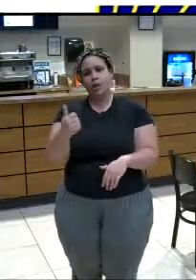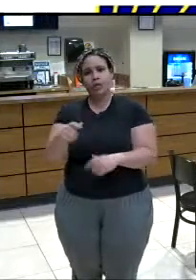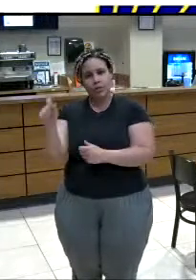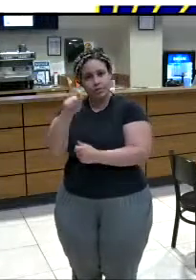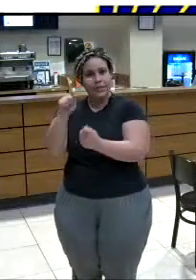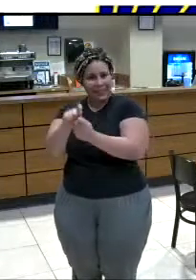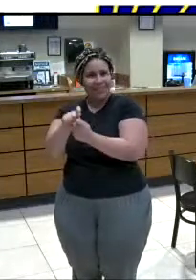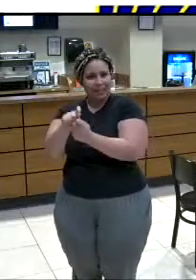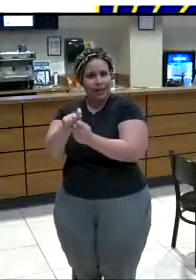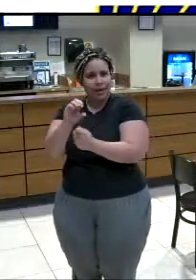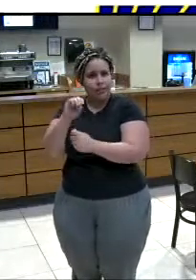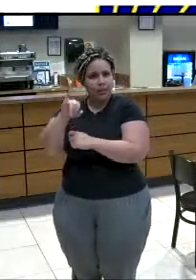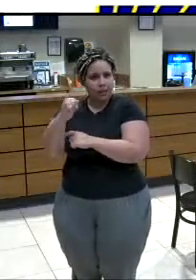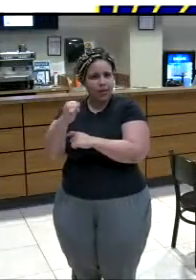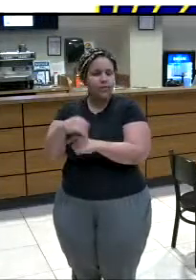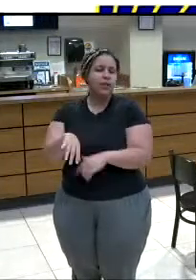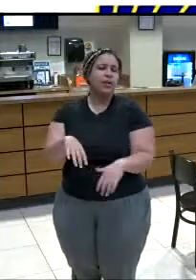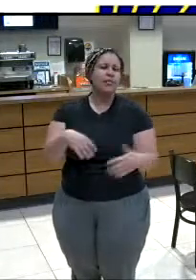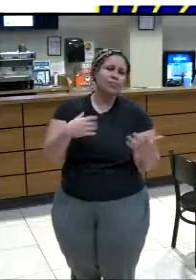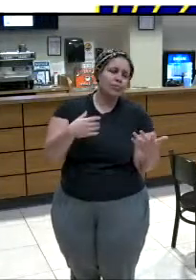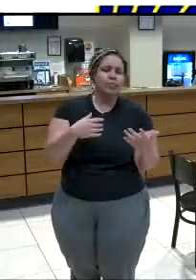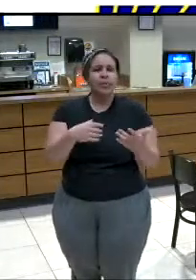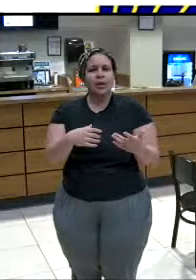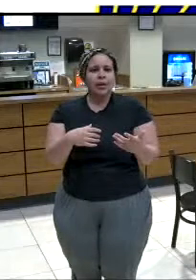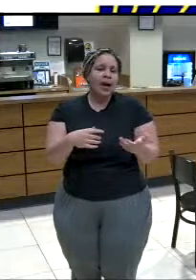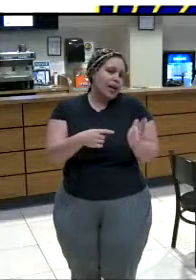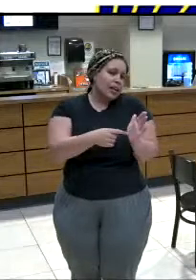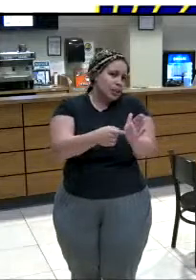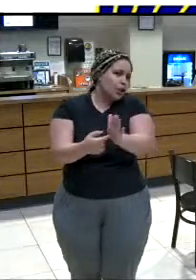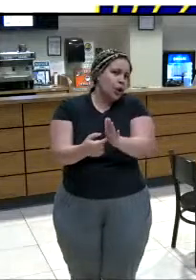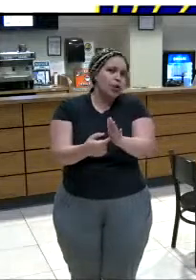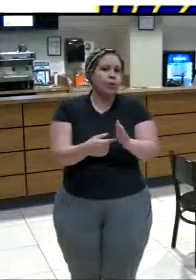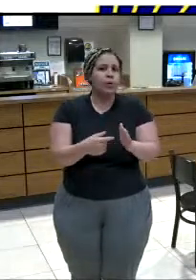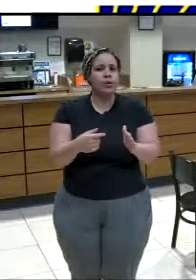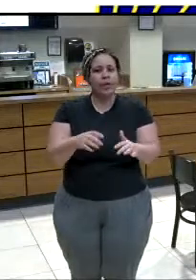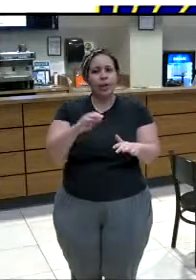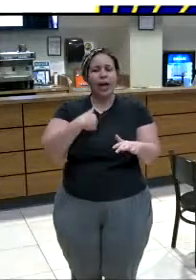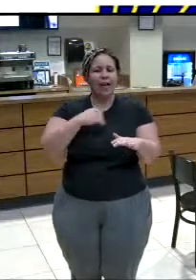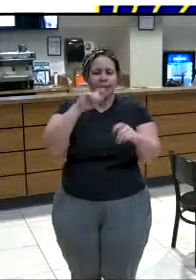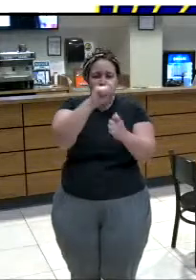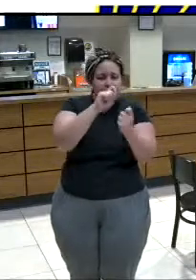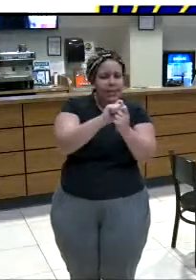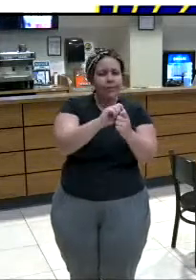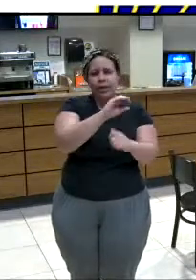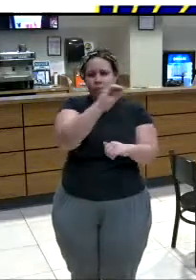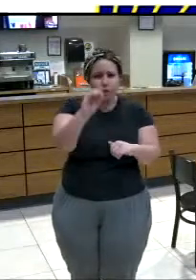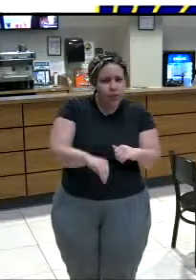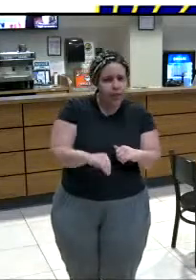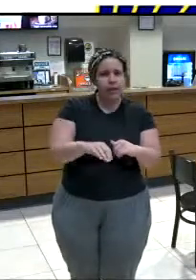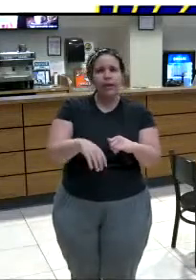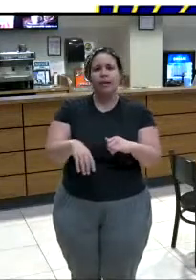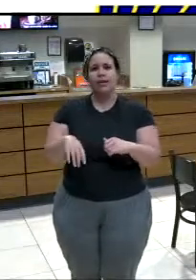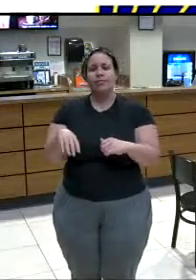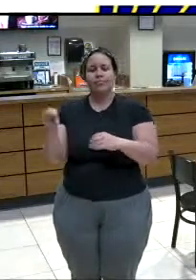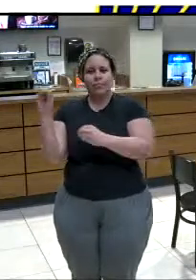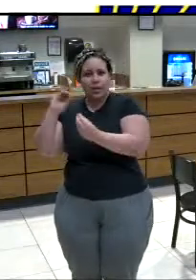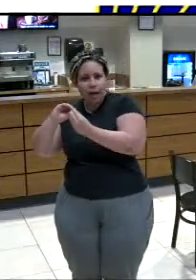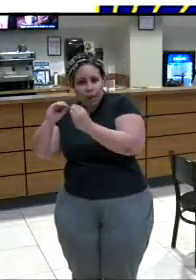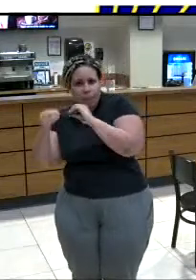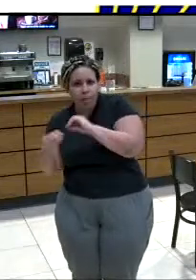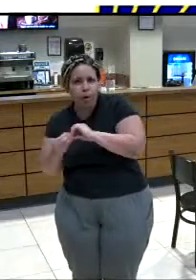we could actually go back and say, we wanted to meet a set percent or a number. We wanted to implement a plan or a